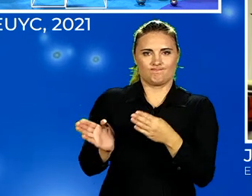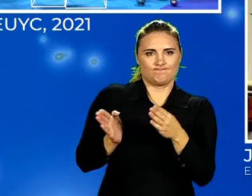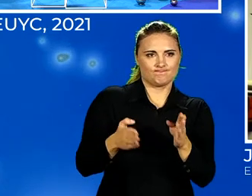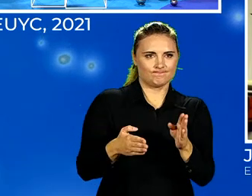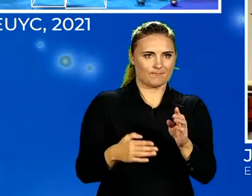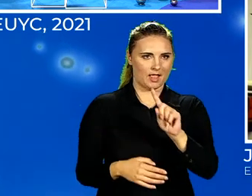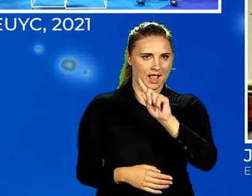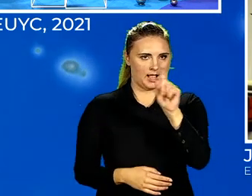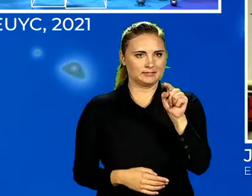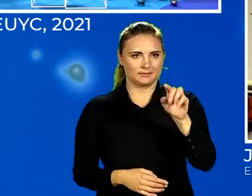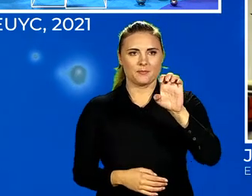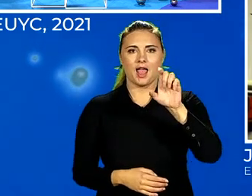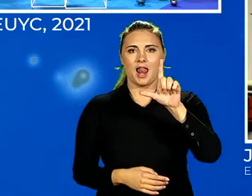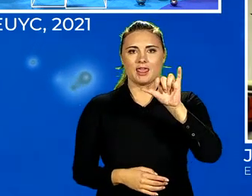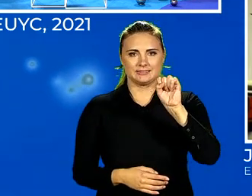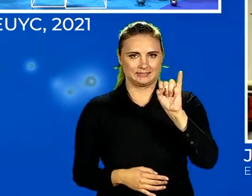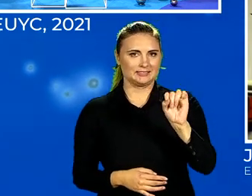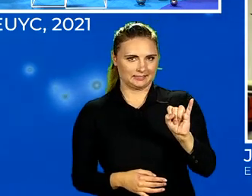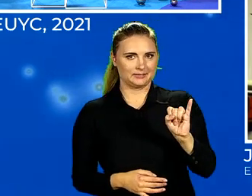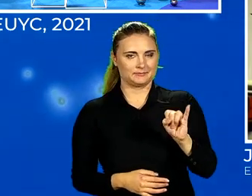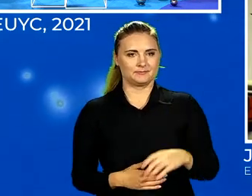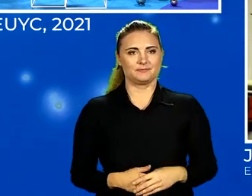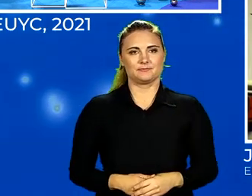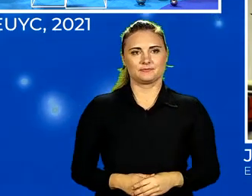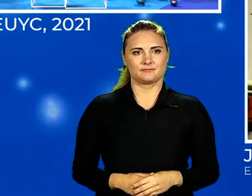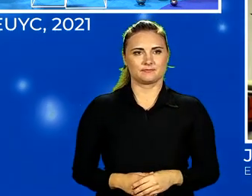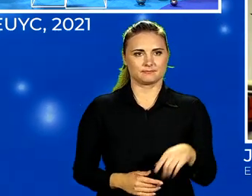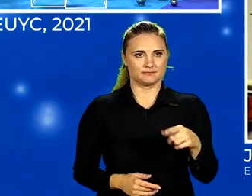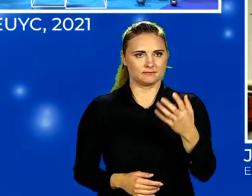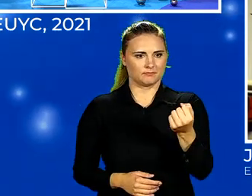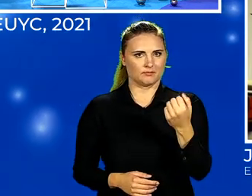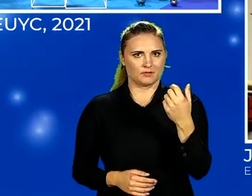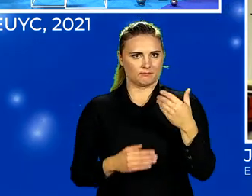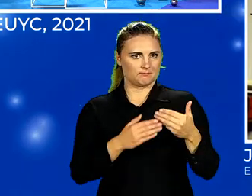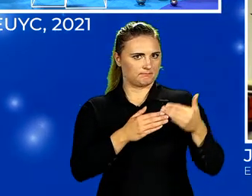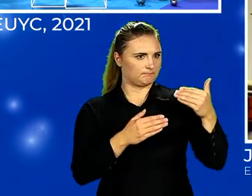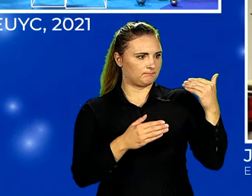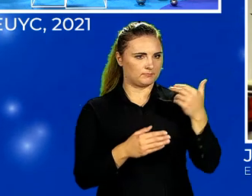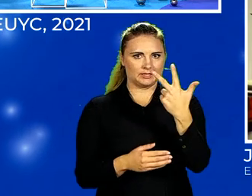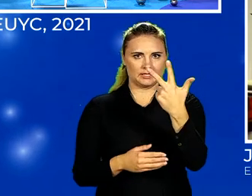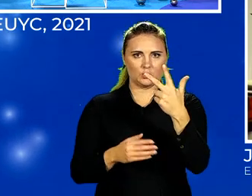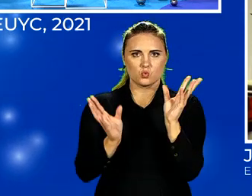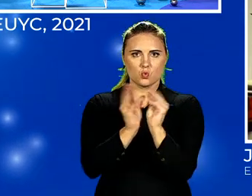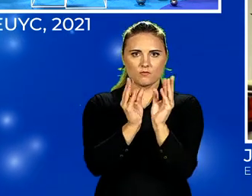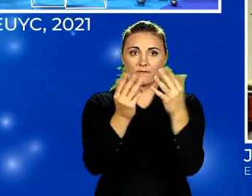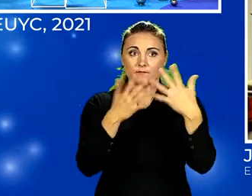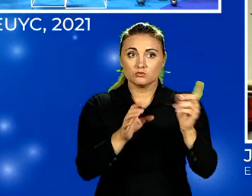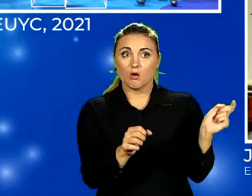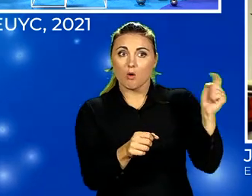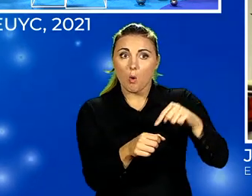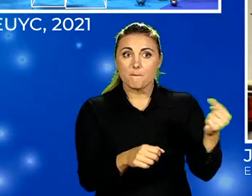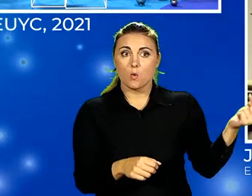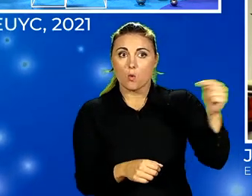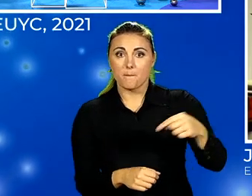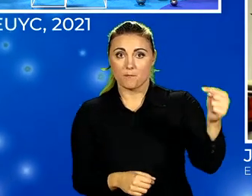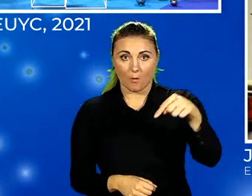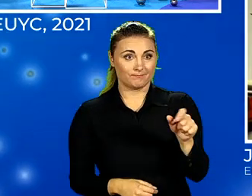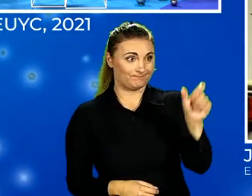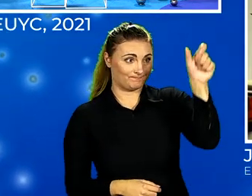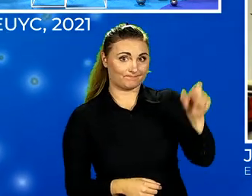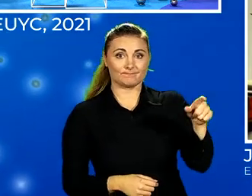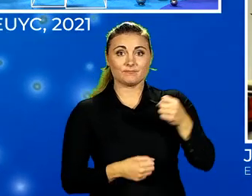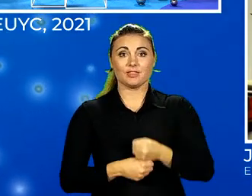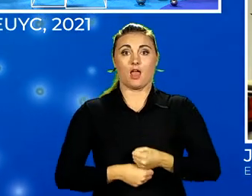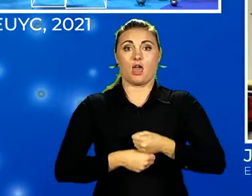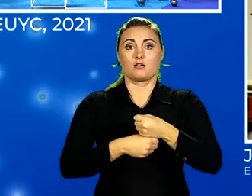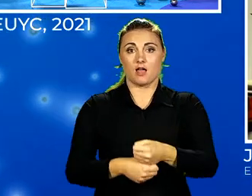Elsie. Elsie has followed, if I'm correct, the three conferences of the EU Dialogue in this cycle, and she is the EU delegate from Sweden. So she has had the experience